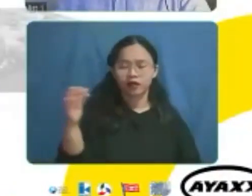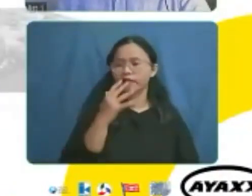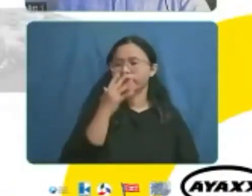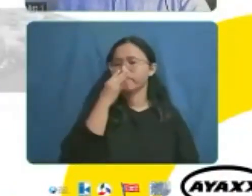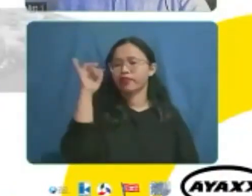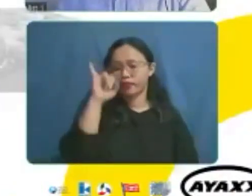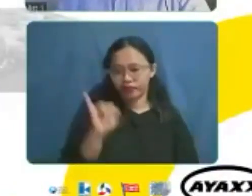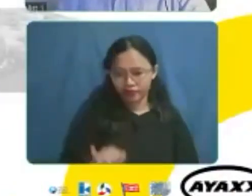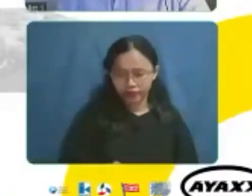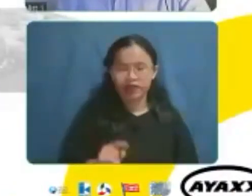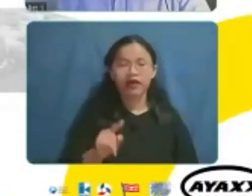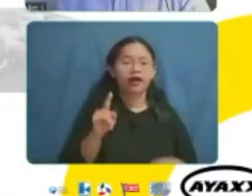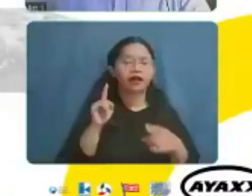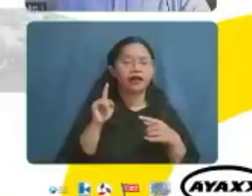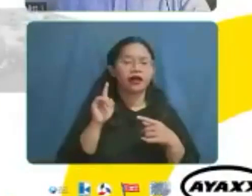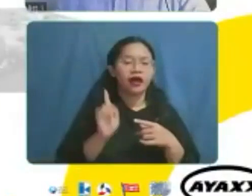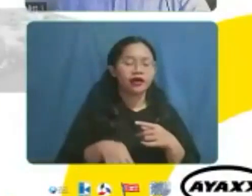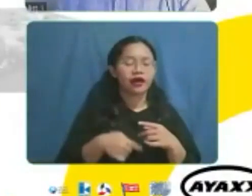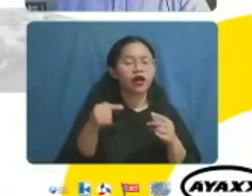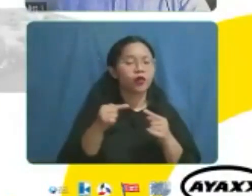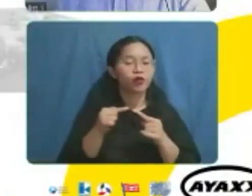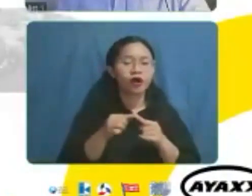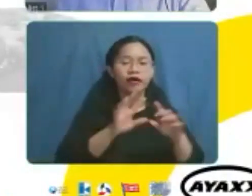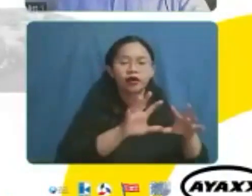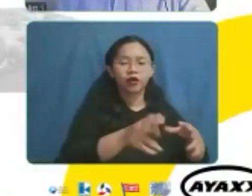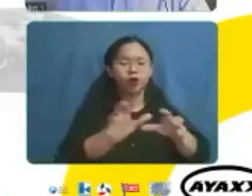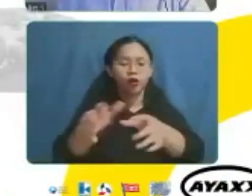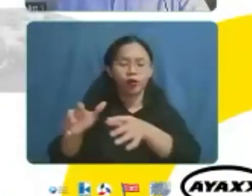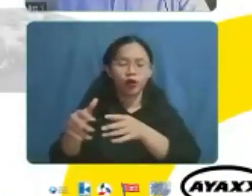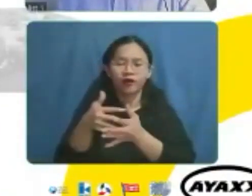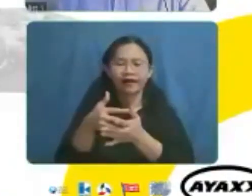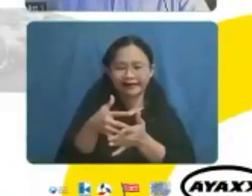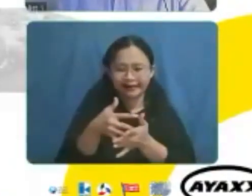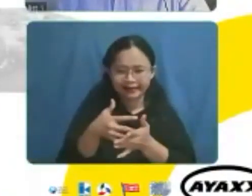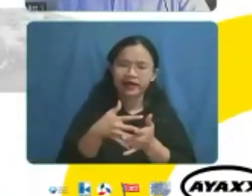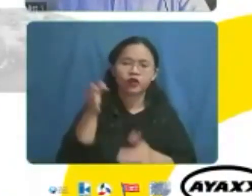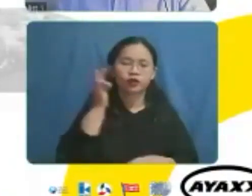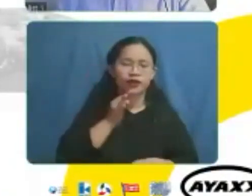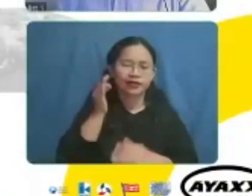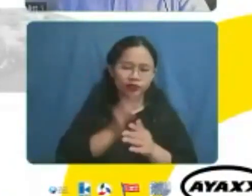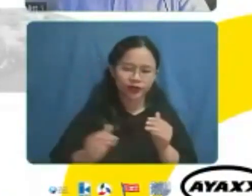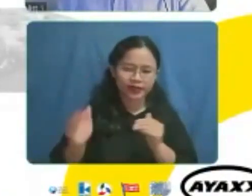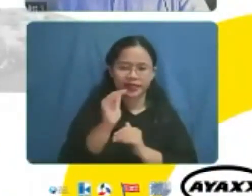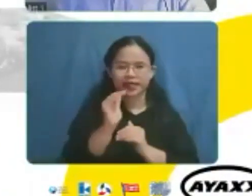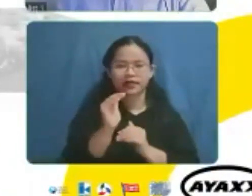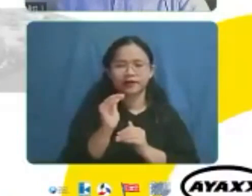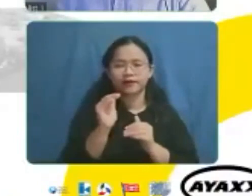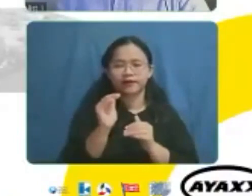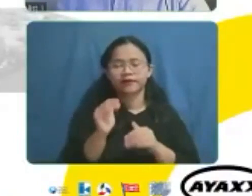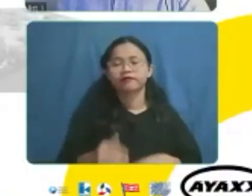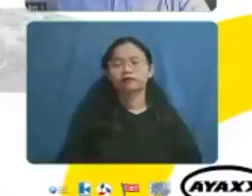vulnerable to the health effects, regional or demographic variations in health effects of air pollution and